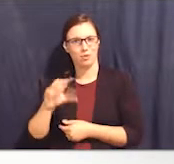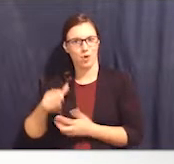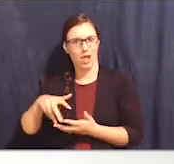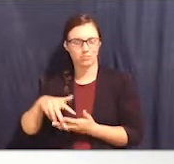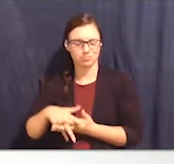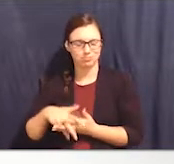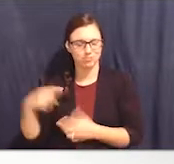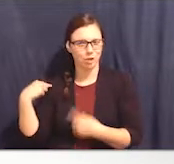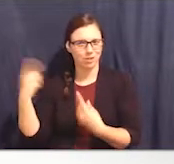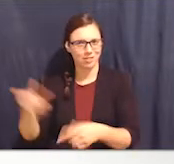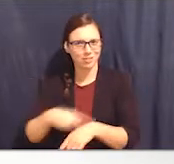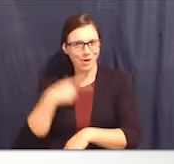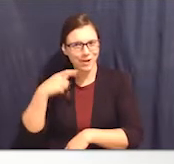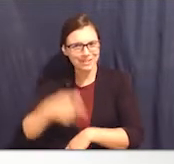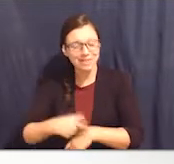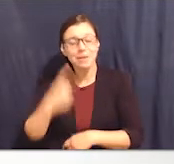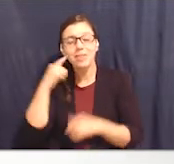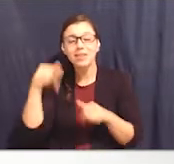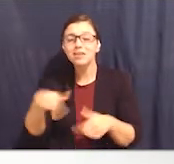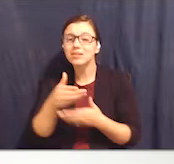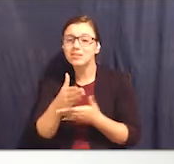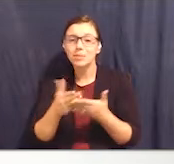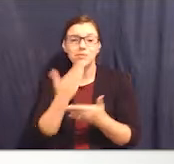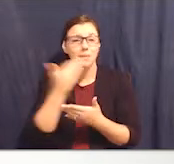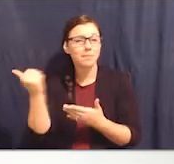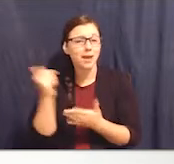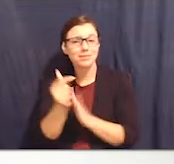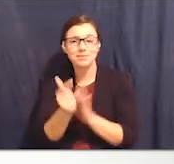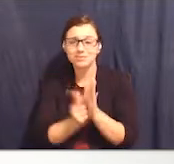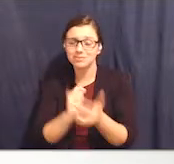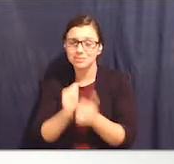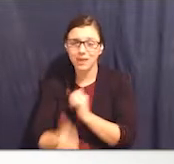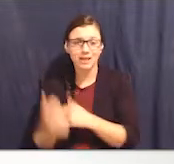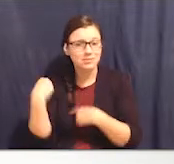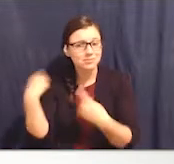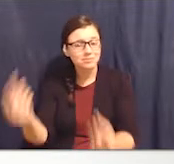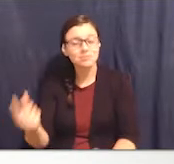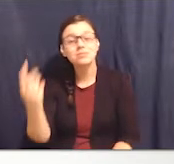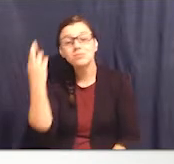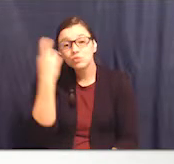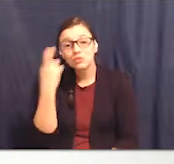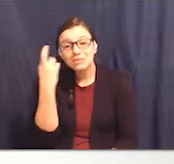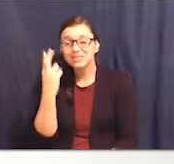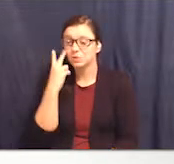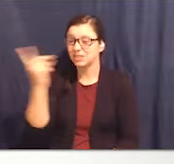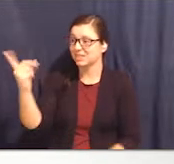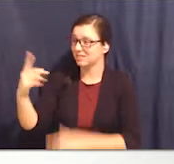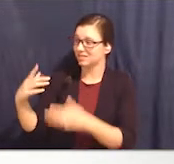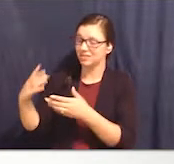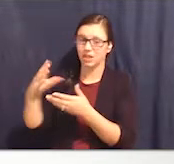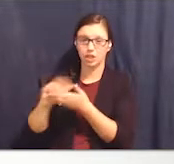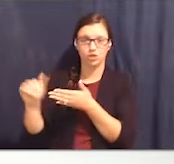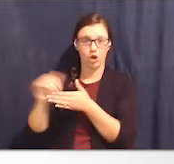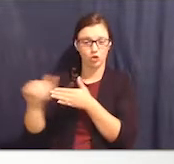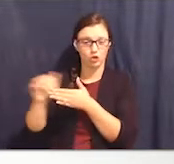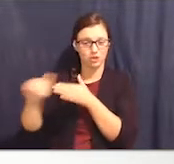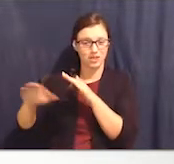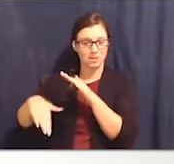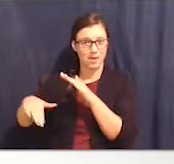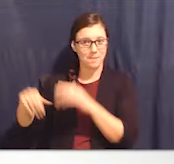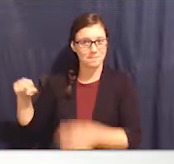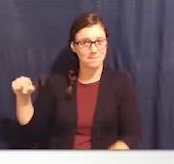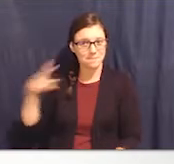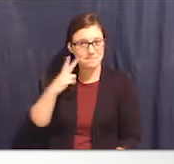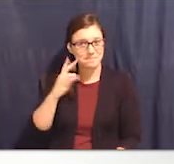to IHEs. Now, an IHE is an institution of higher education. That means